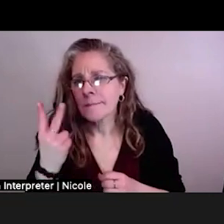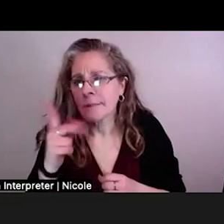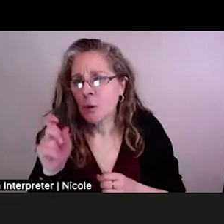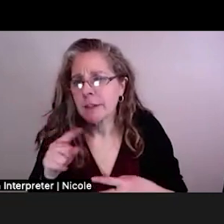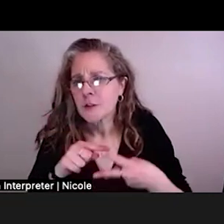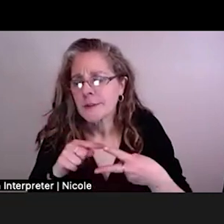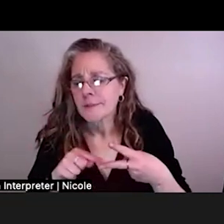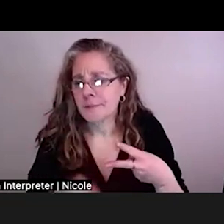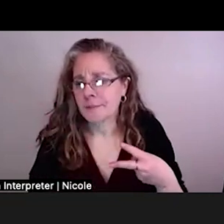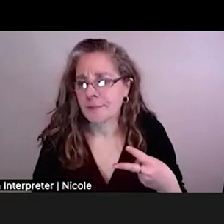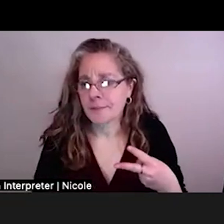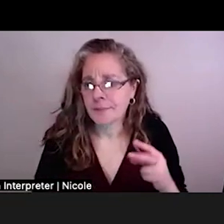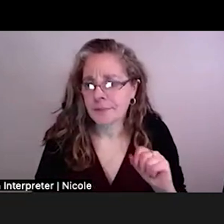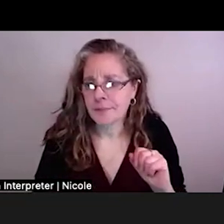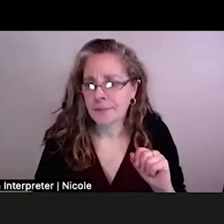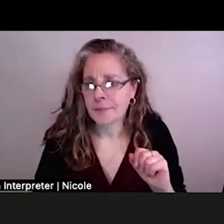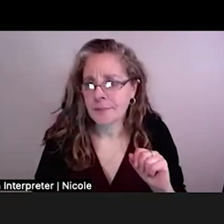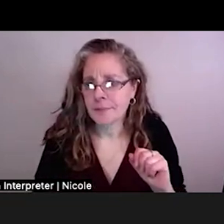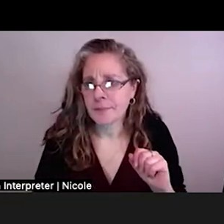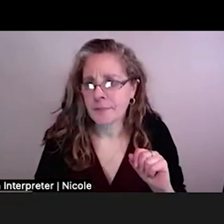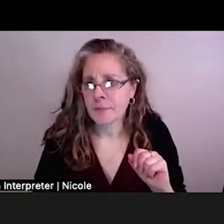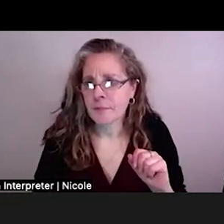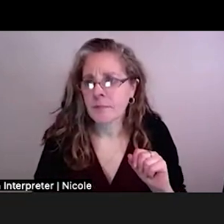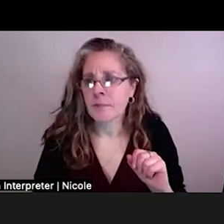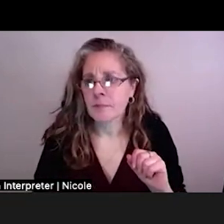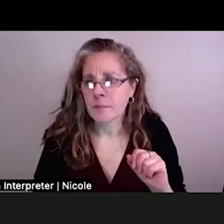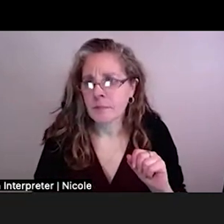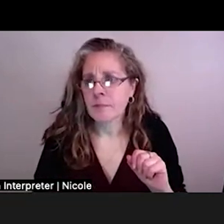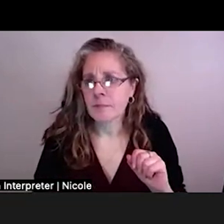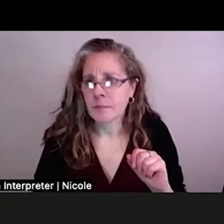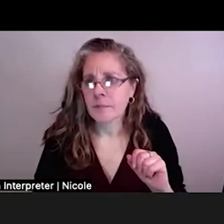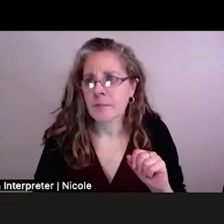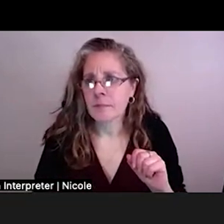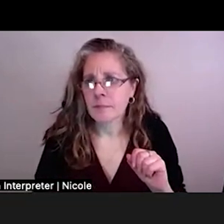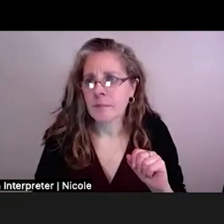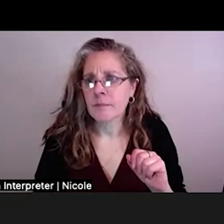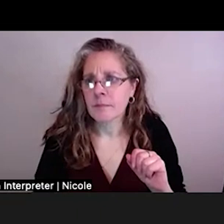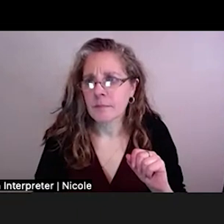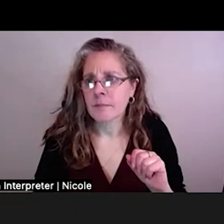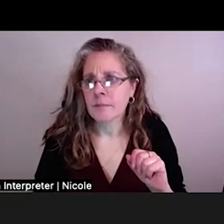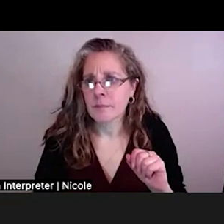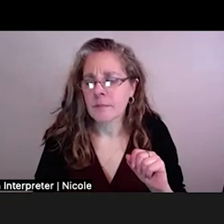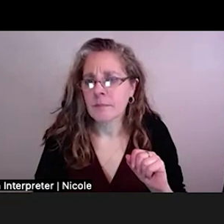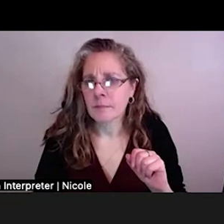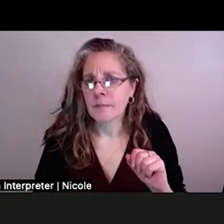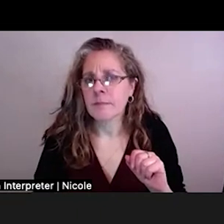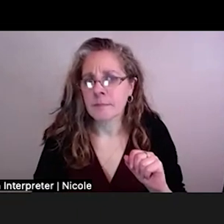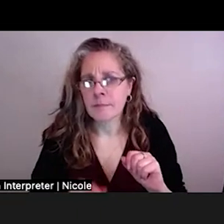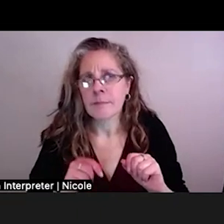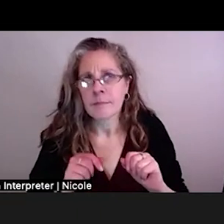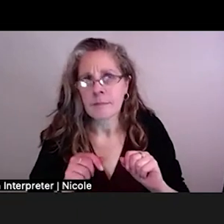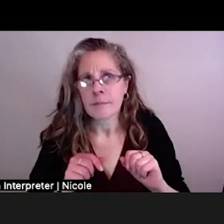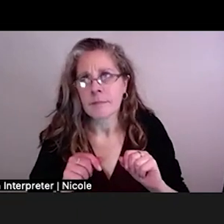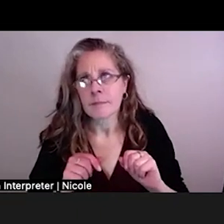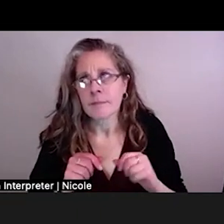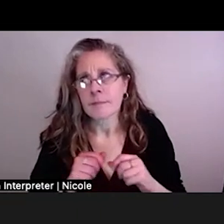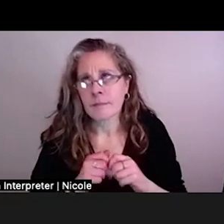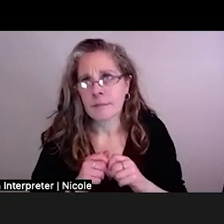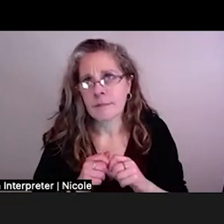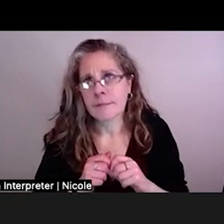One is, there is, of course, an interest to have neurodiverse